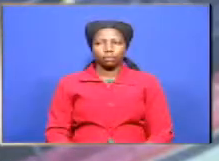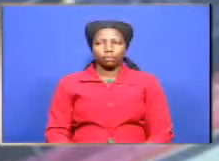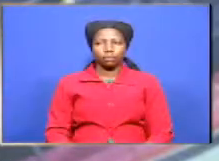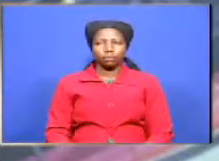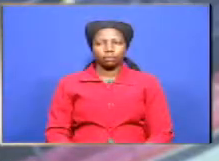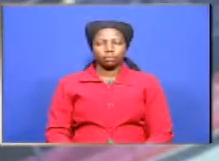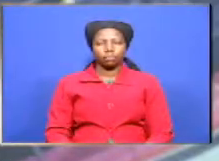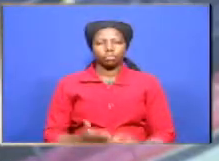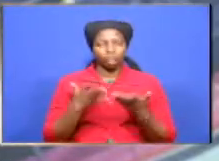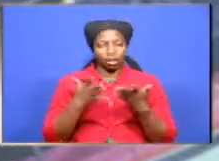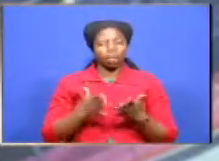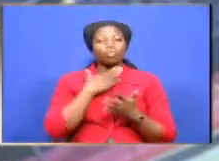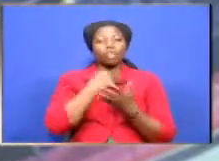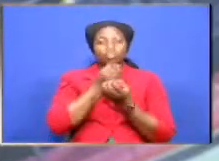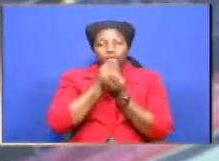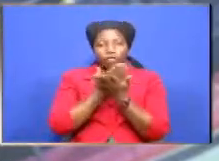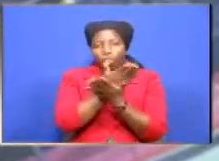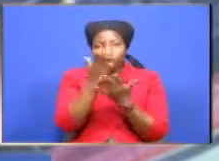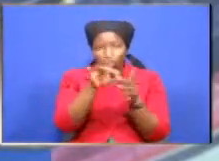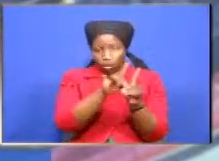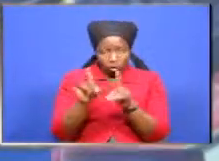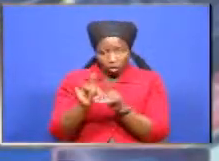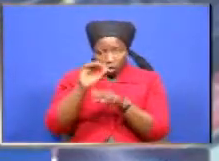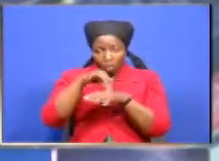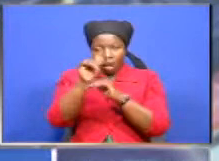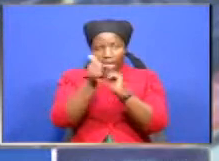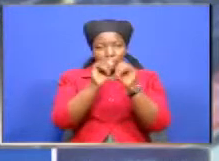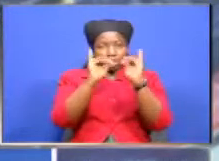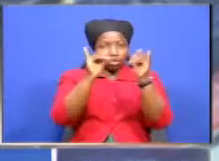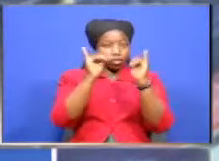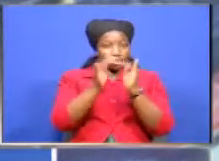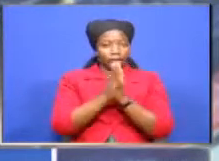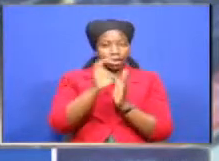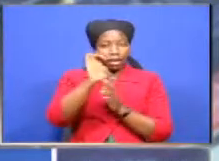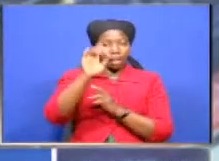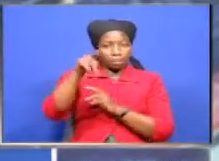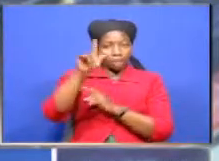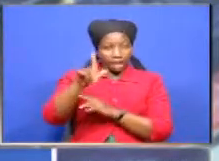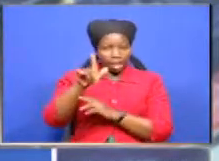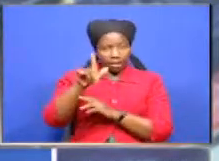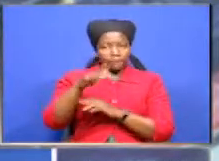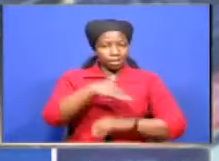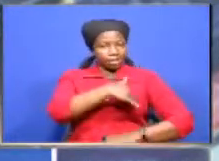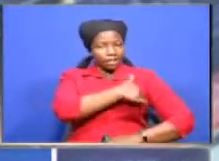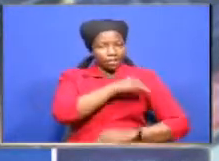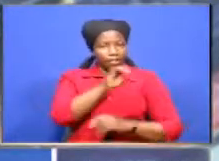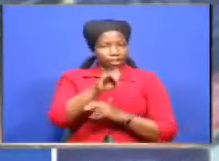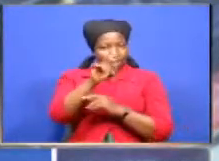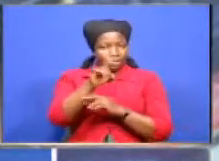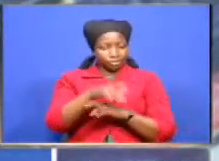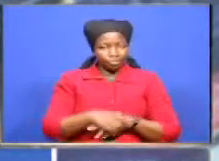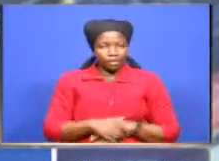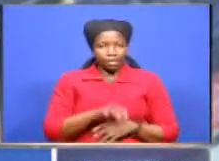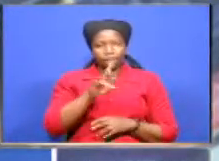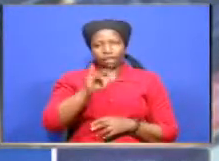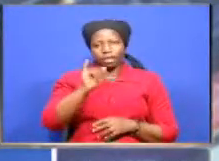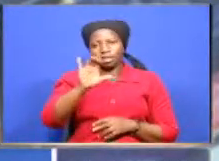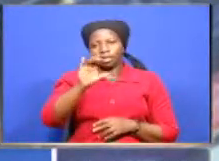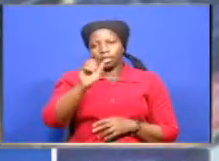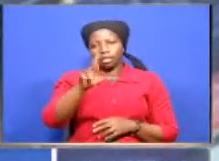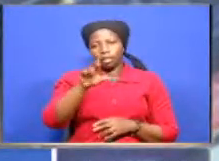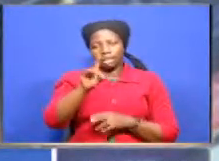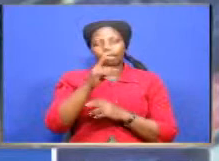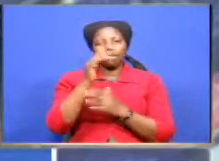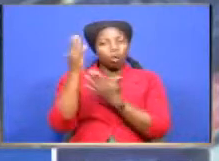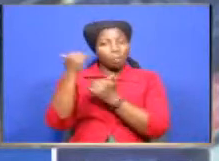Let me now update you also on some sports news. English Premier League chief executive Richard Masters is hopeful that